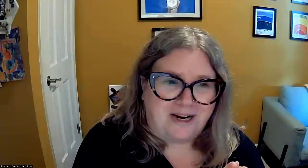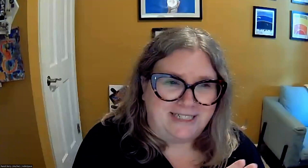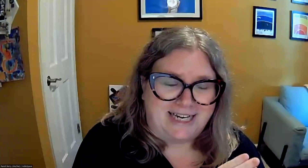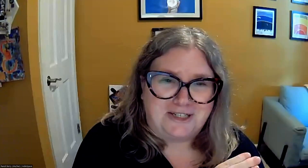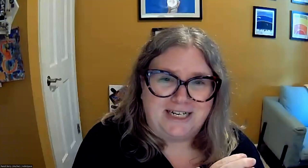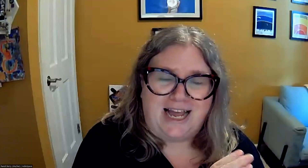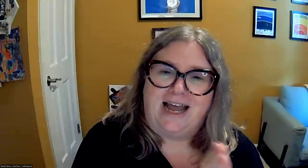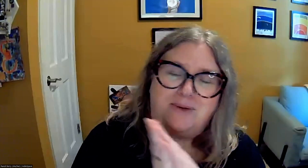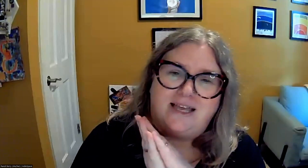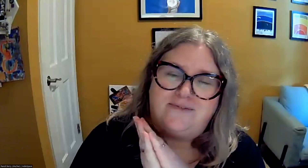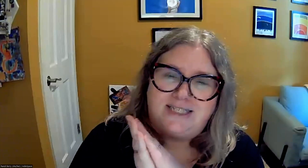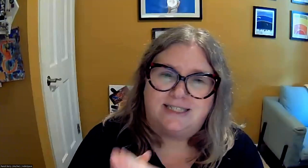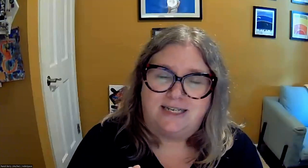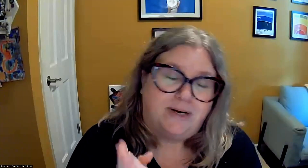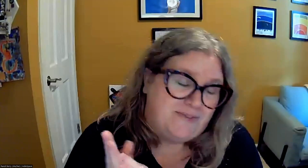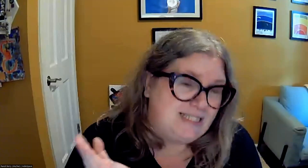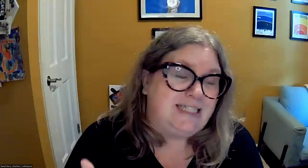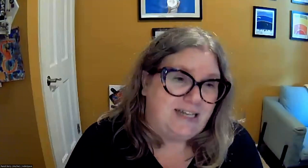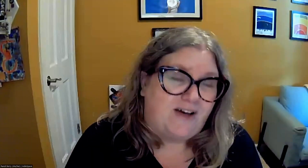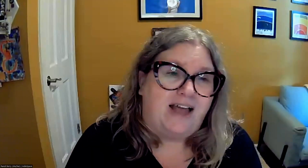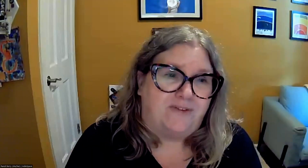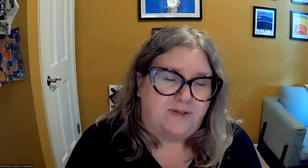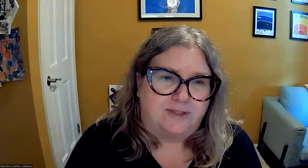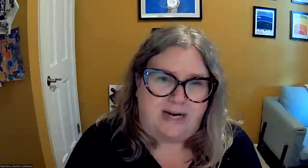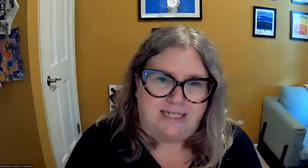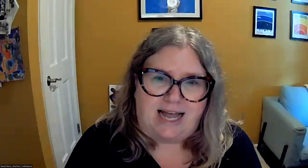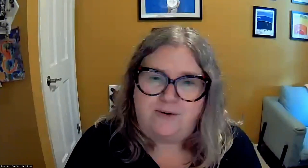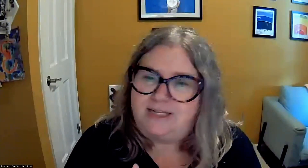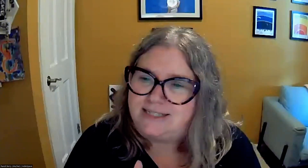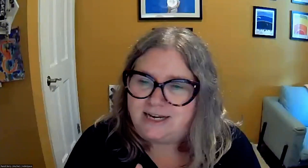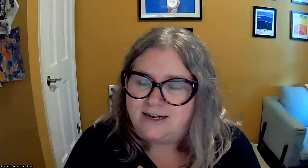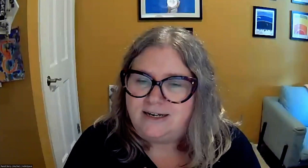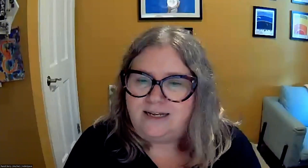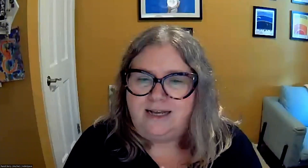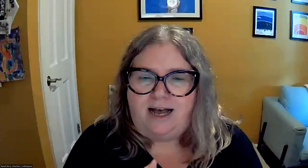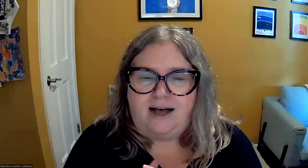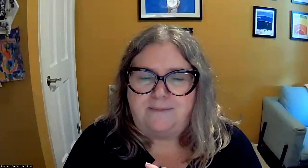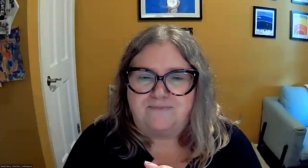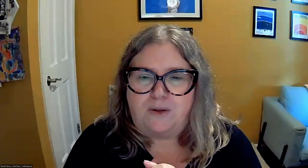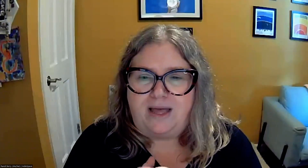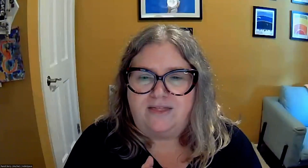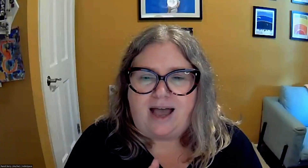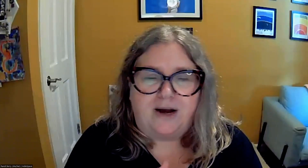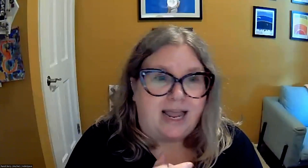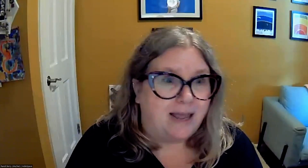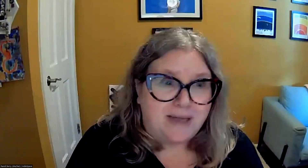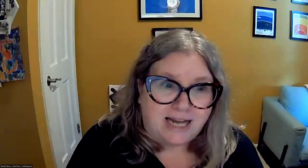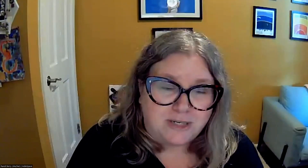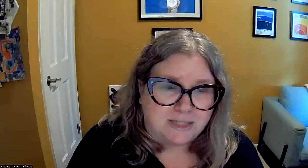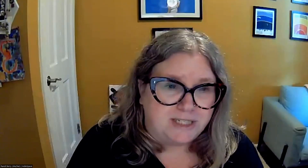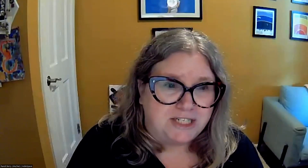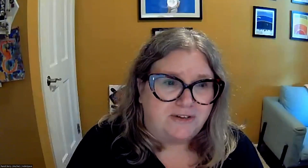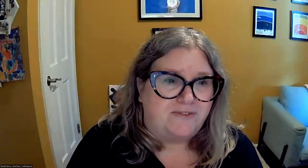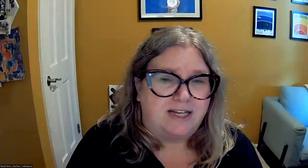one organization. And now we're giving 65 of those grants out this year with our